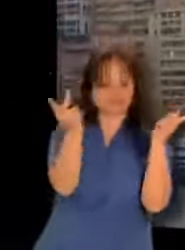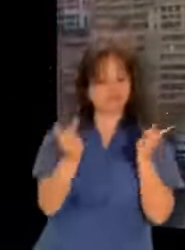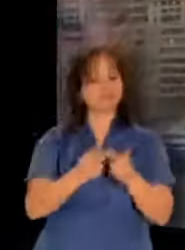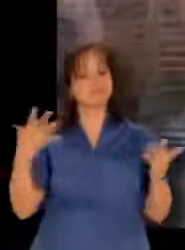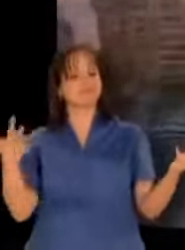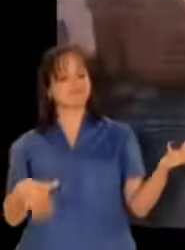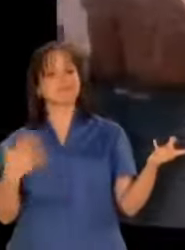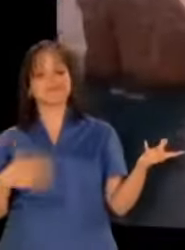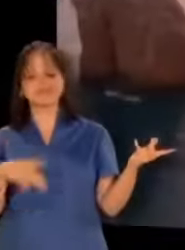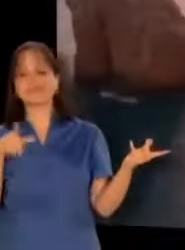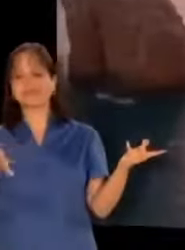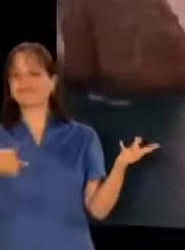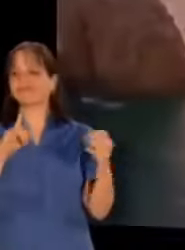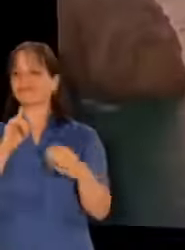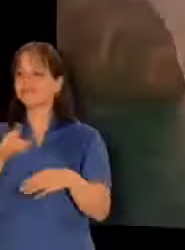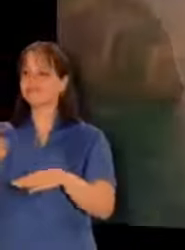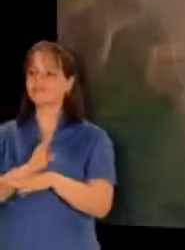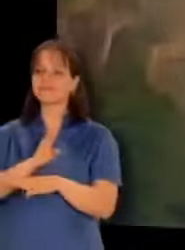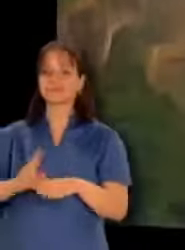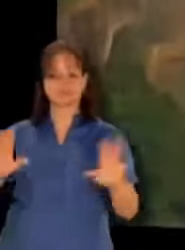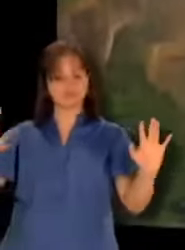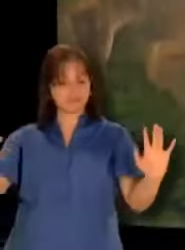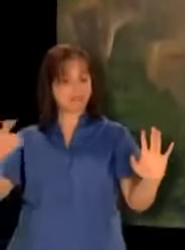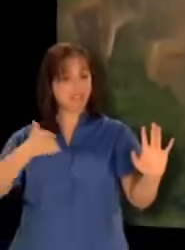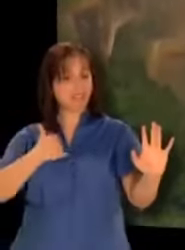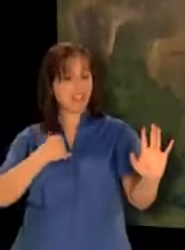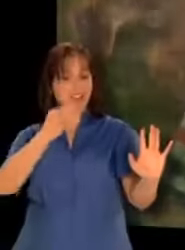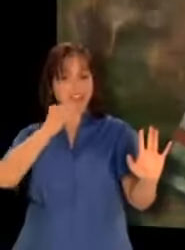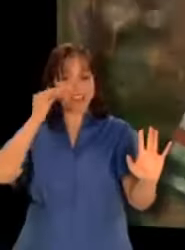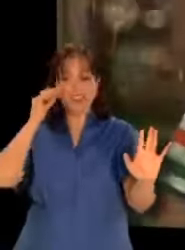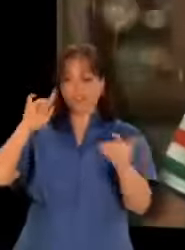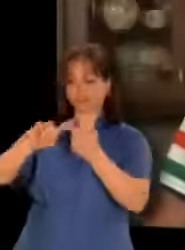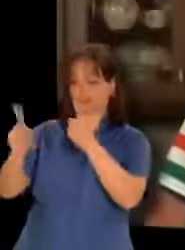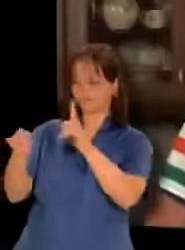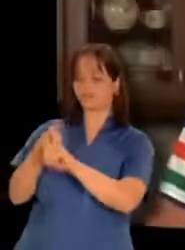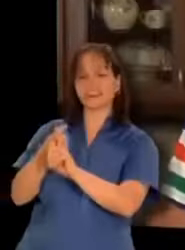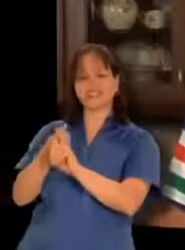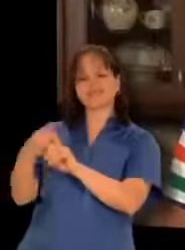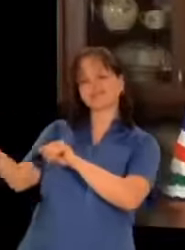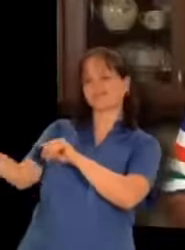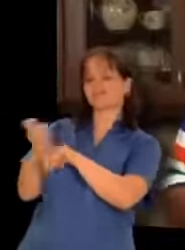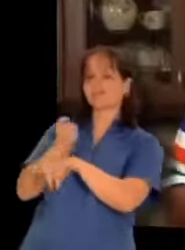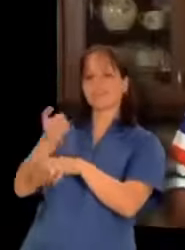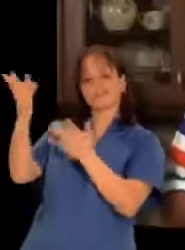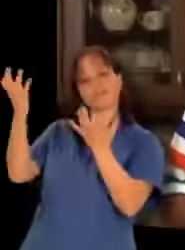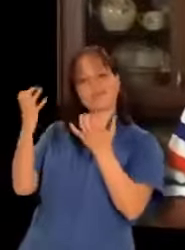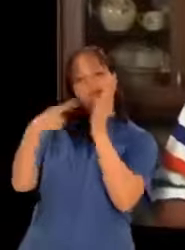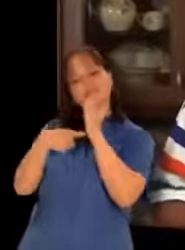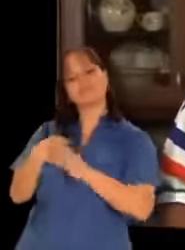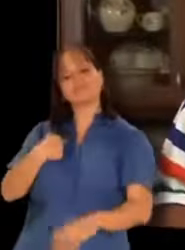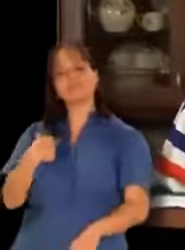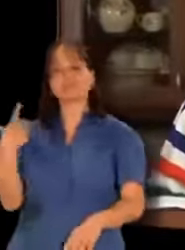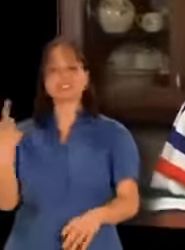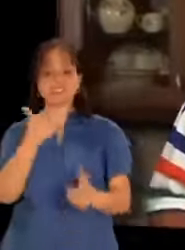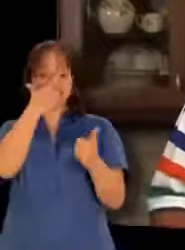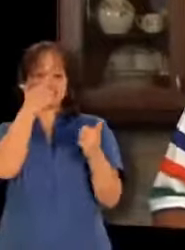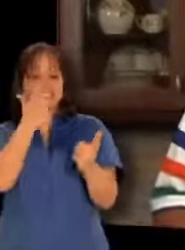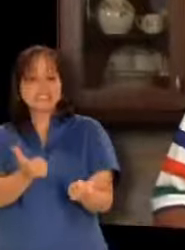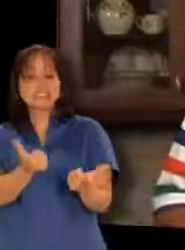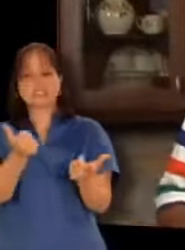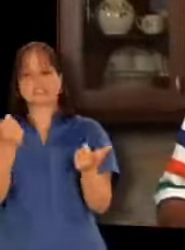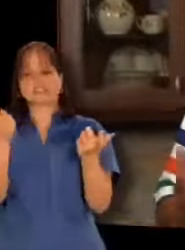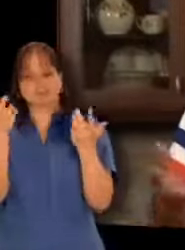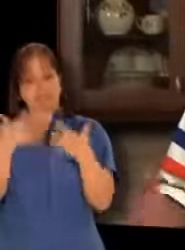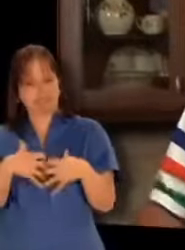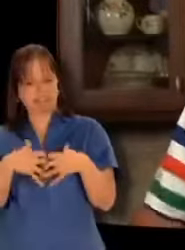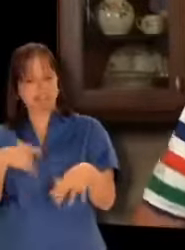I've seen lots of amazing things. But when I was at home recently, an old friend called and said he wanted to show me a very interesting